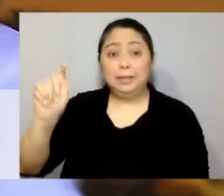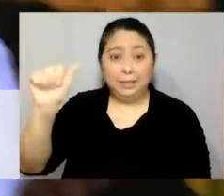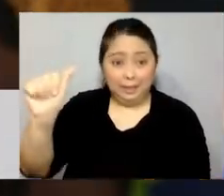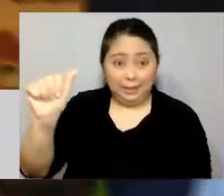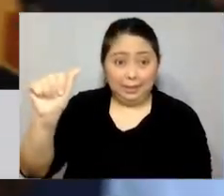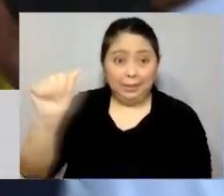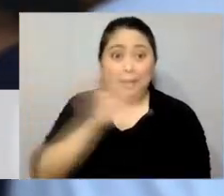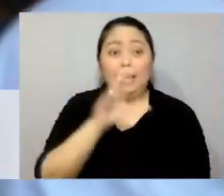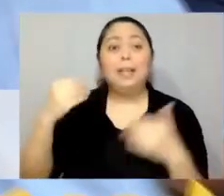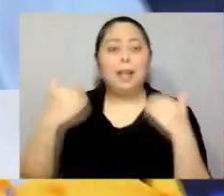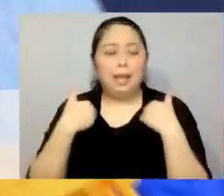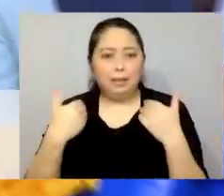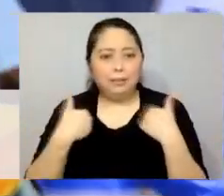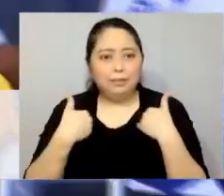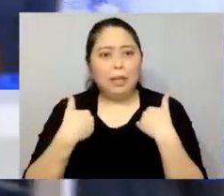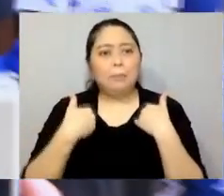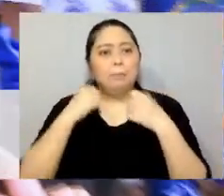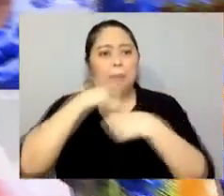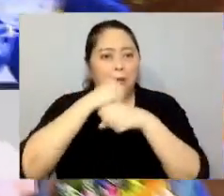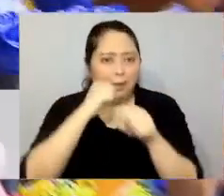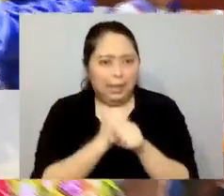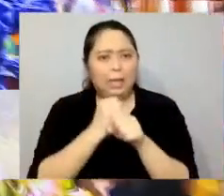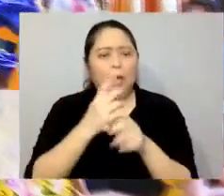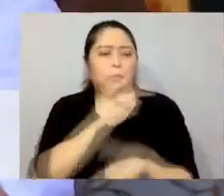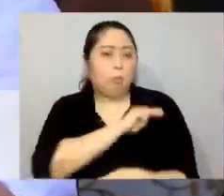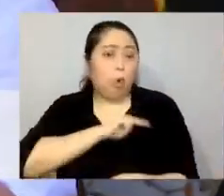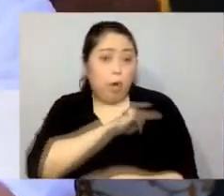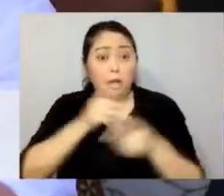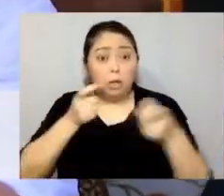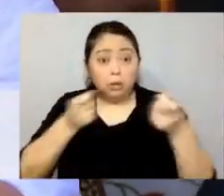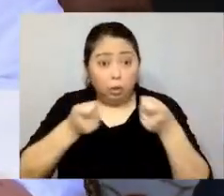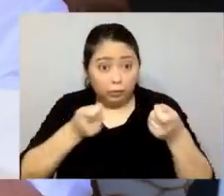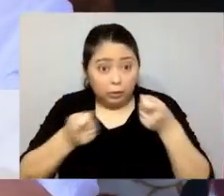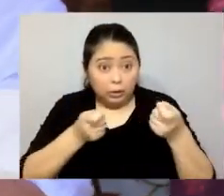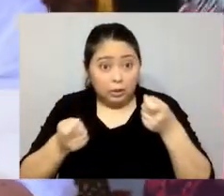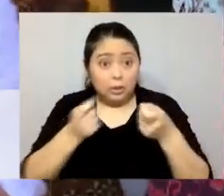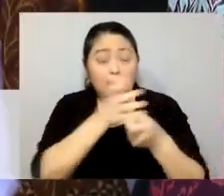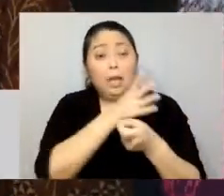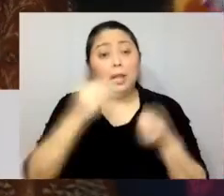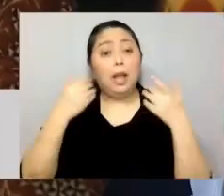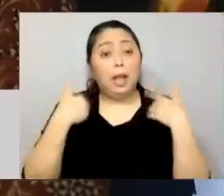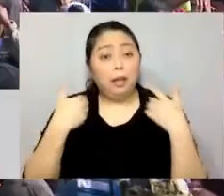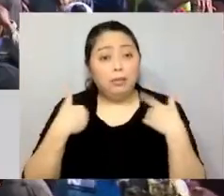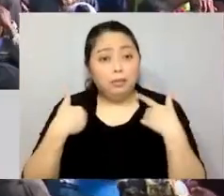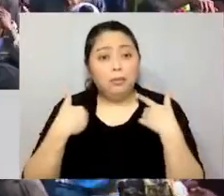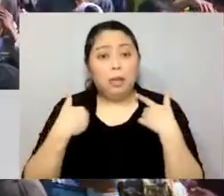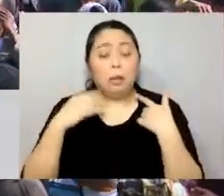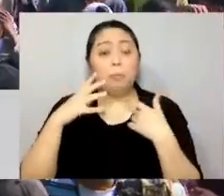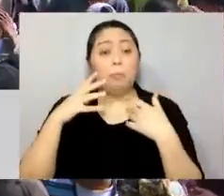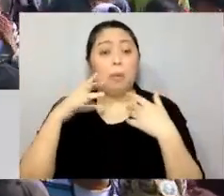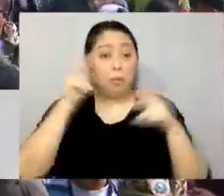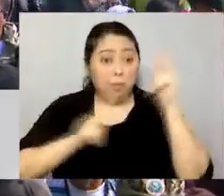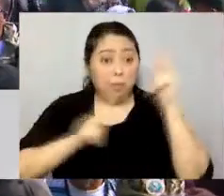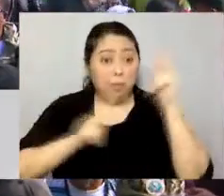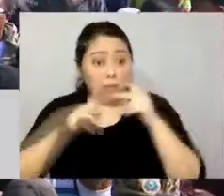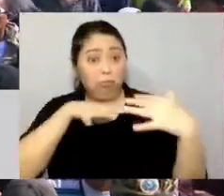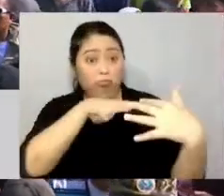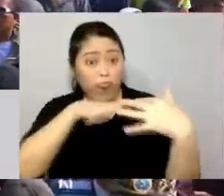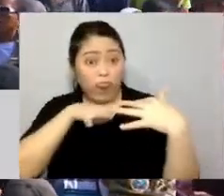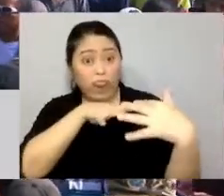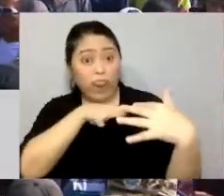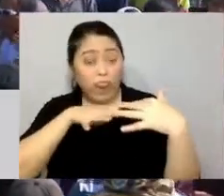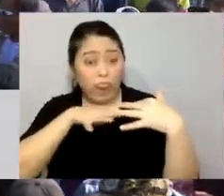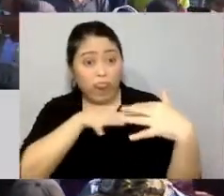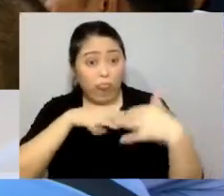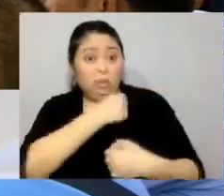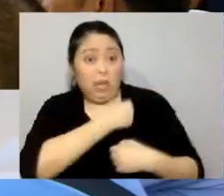institutionalizing moral governance, drafting a budget for the region, and decommissioning thousands of fighters who have struggled for decades in their